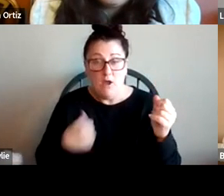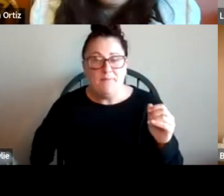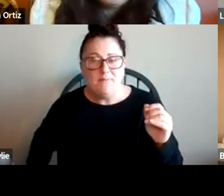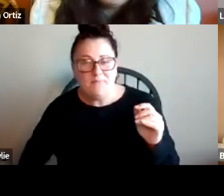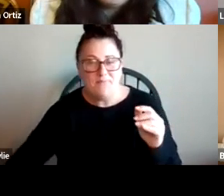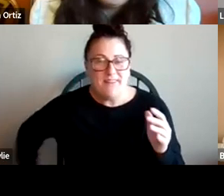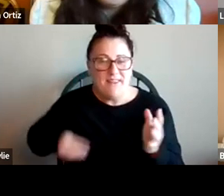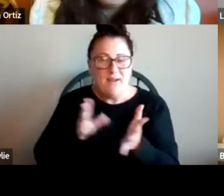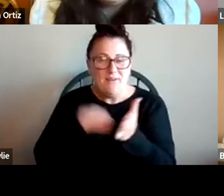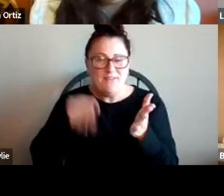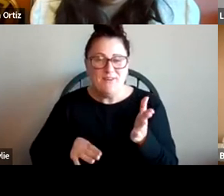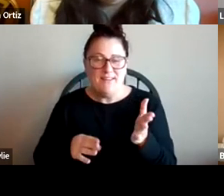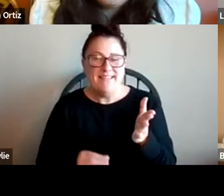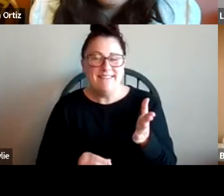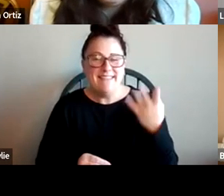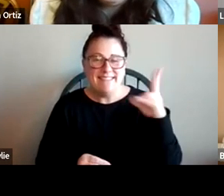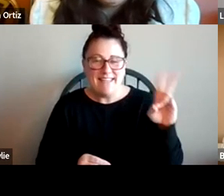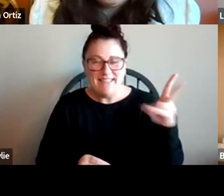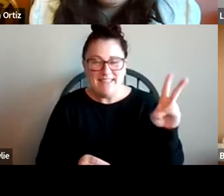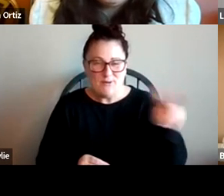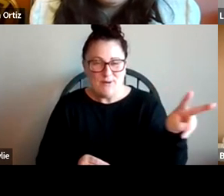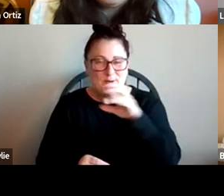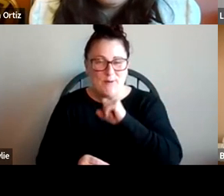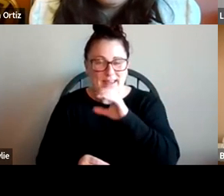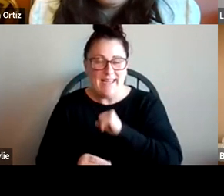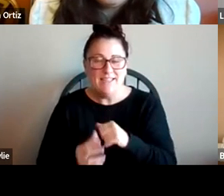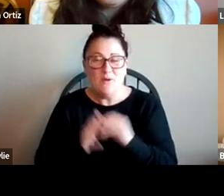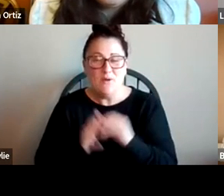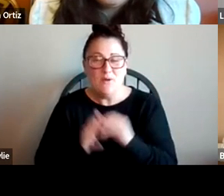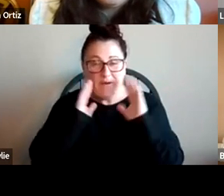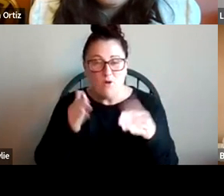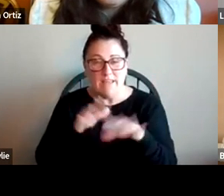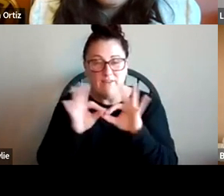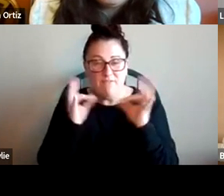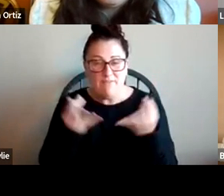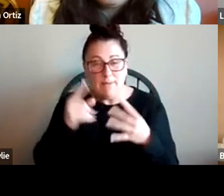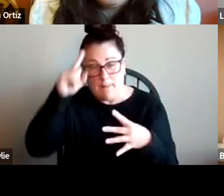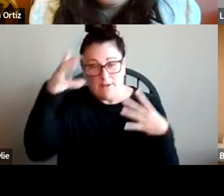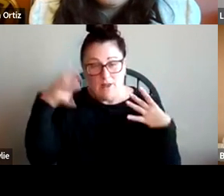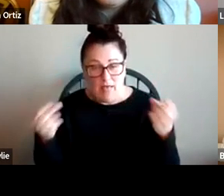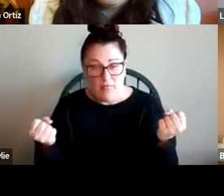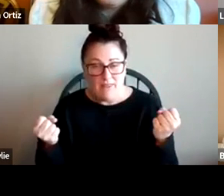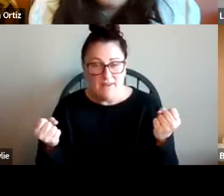aged 17 to 22 years old. We focus on families, mental health,